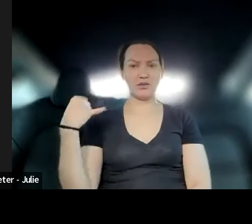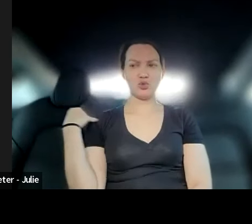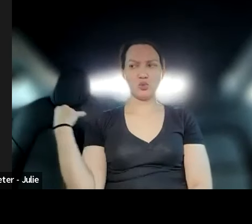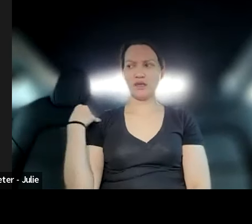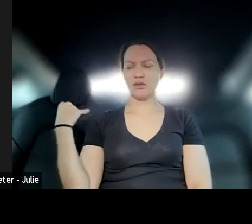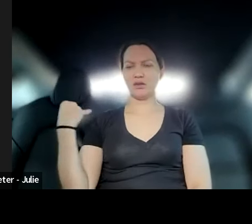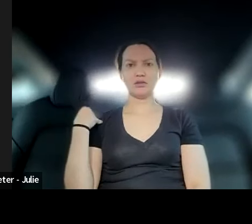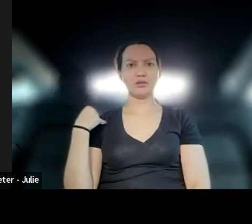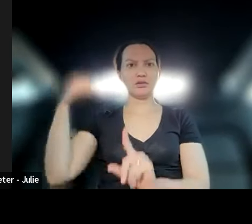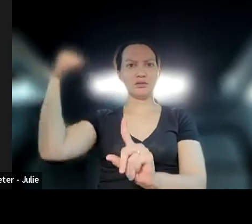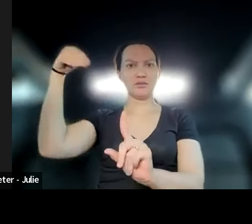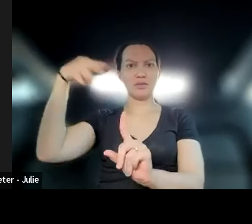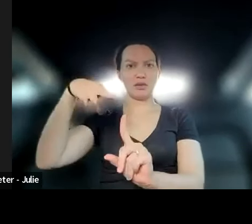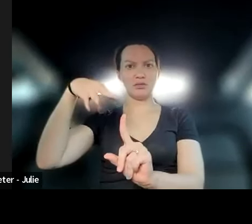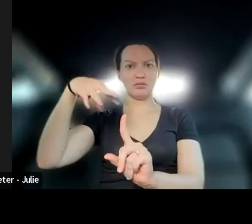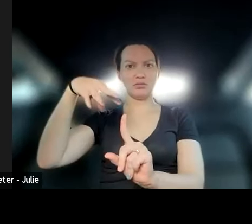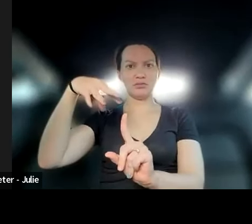Spotlight.